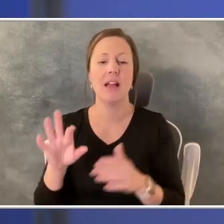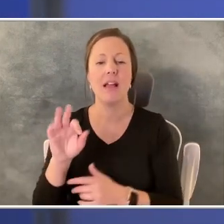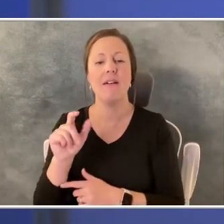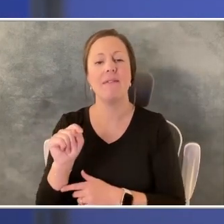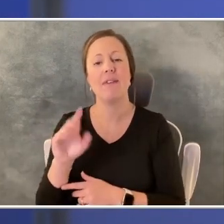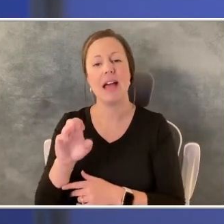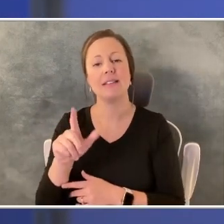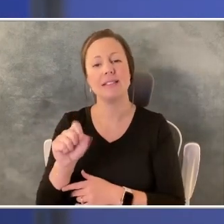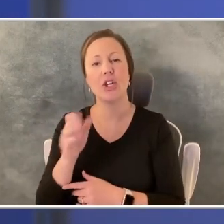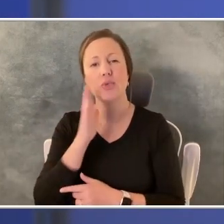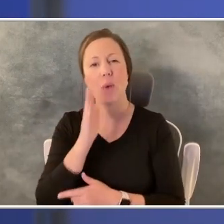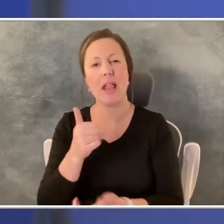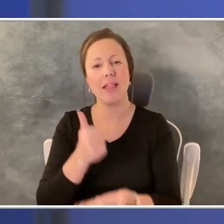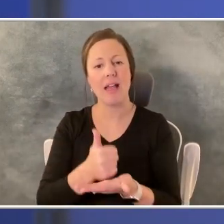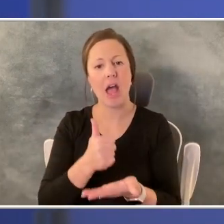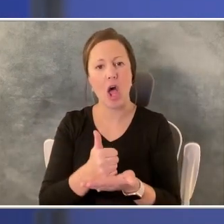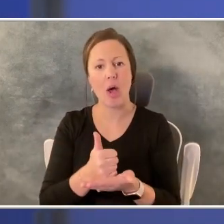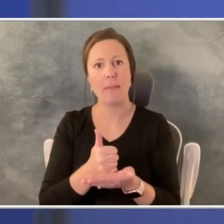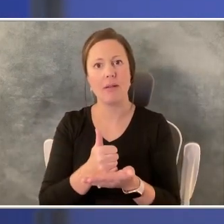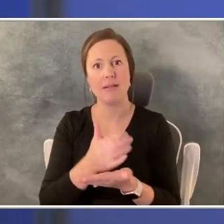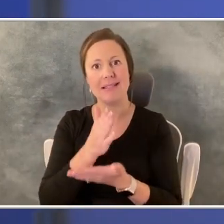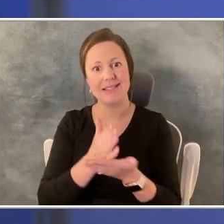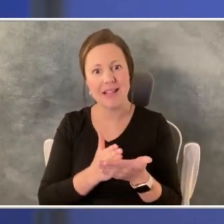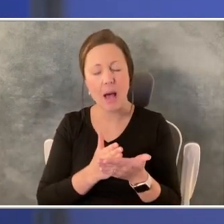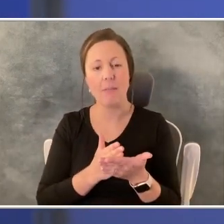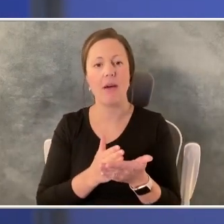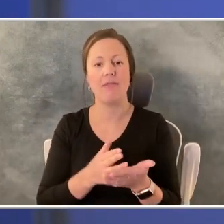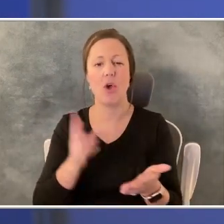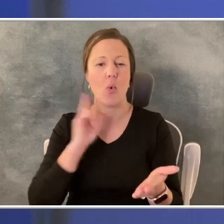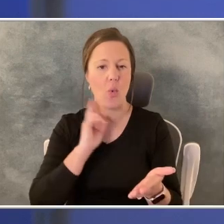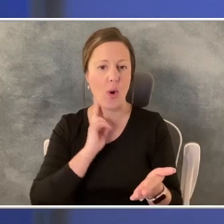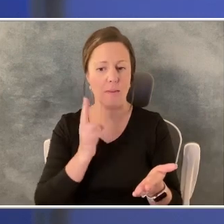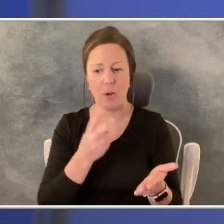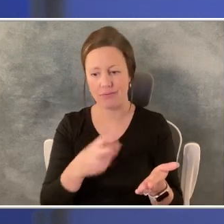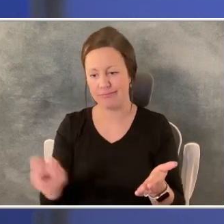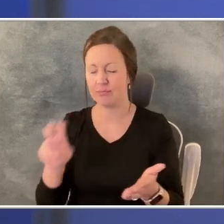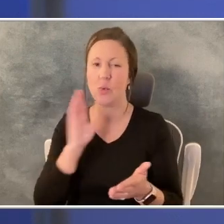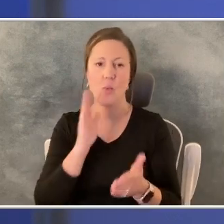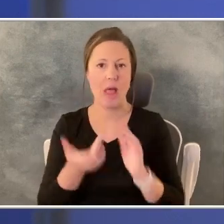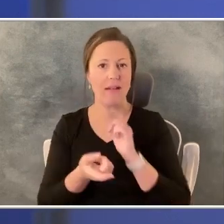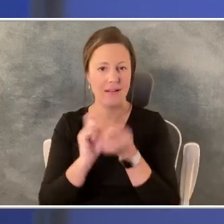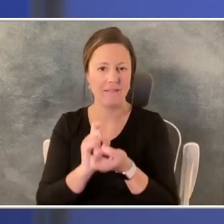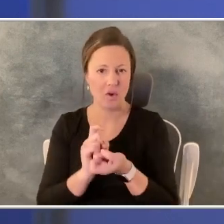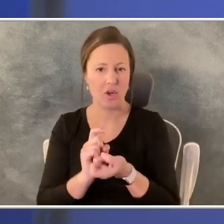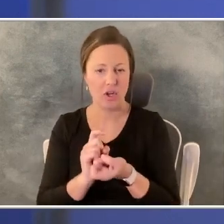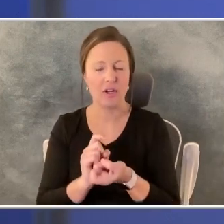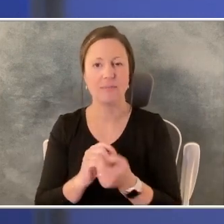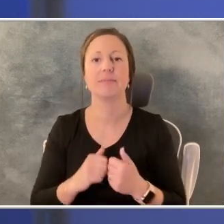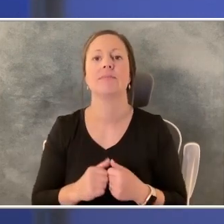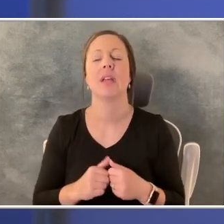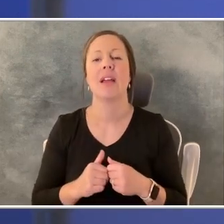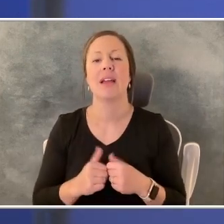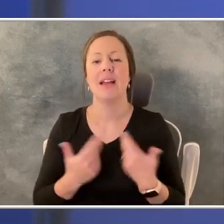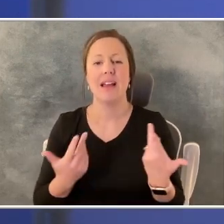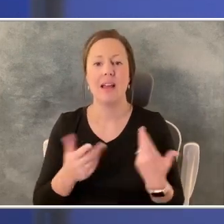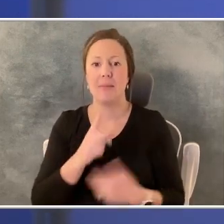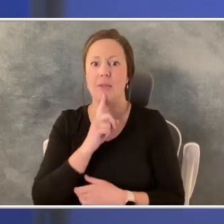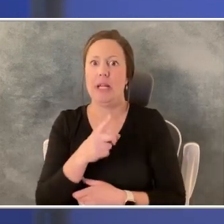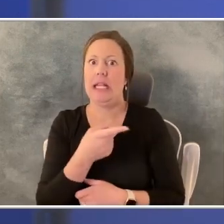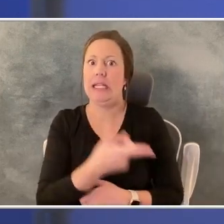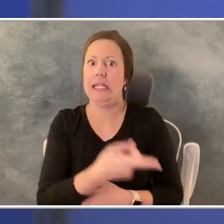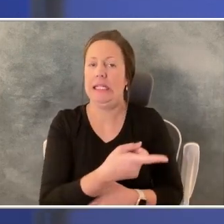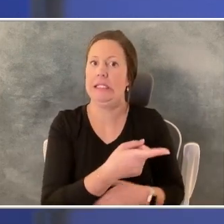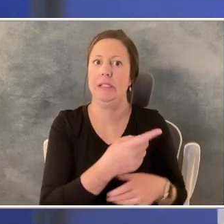help, convert some of the precursors to estrone, which is a very weak estrogen. We're getting very technical and we're in